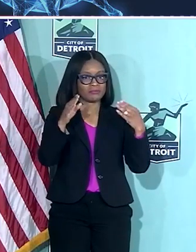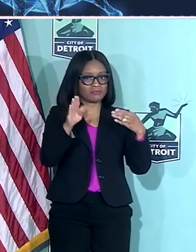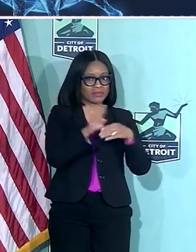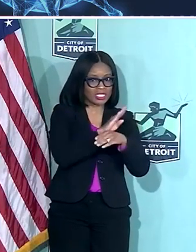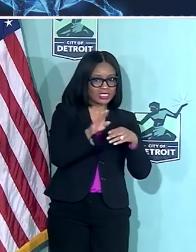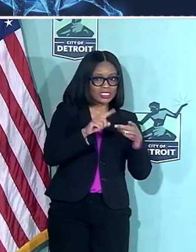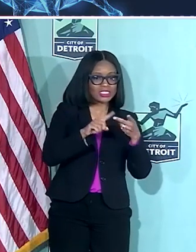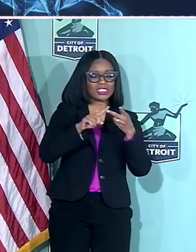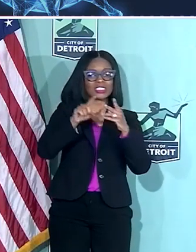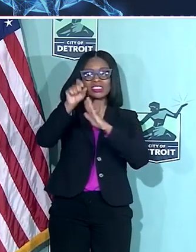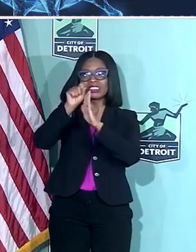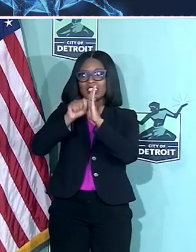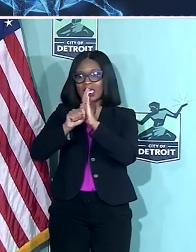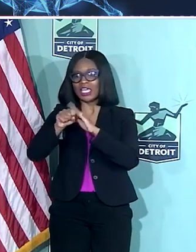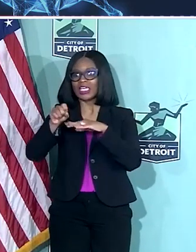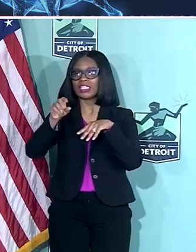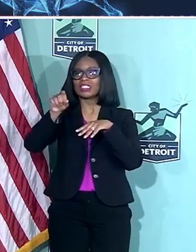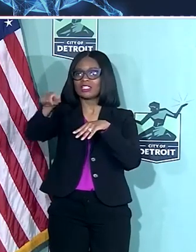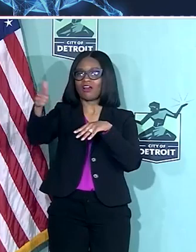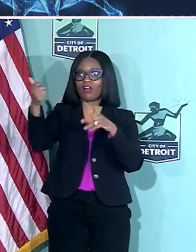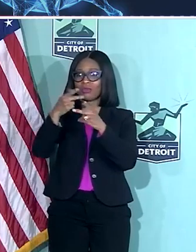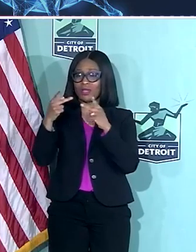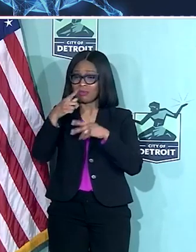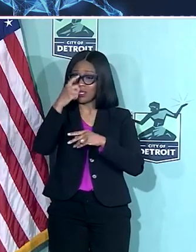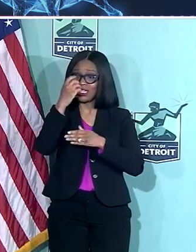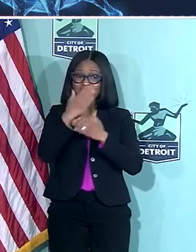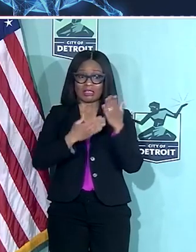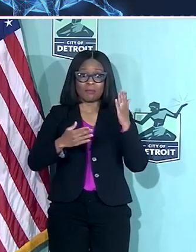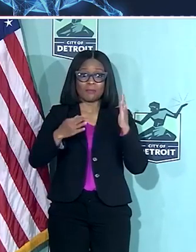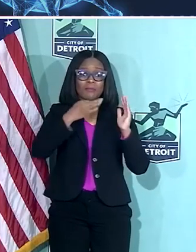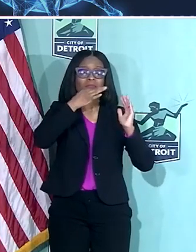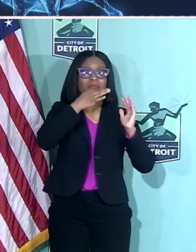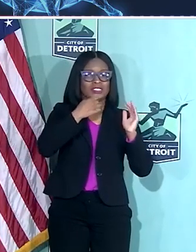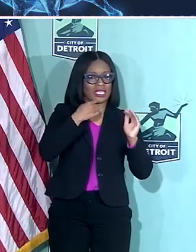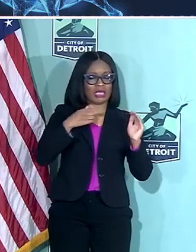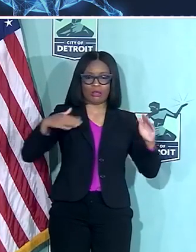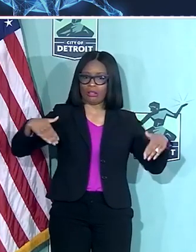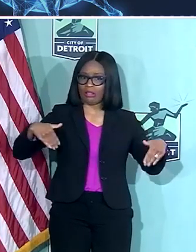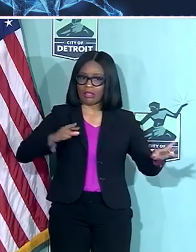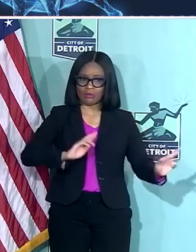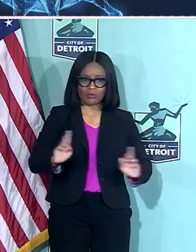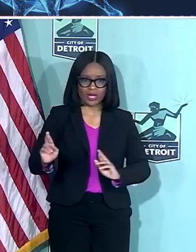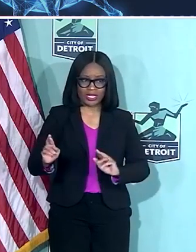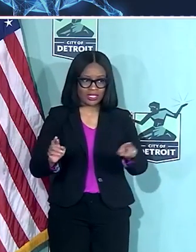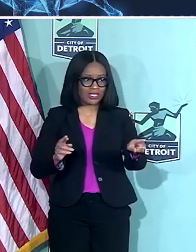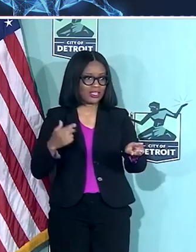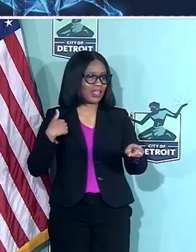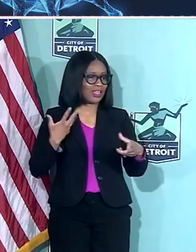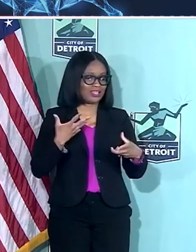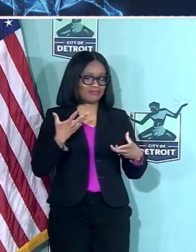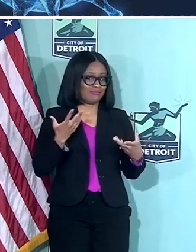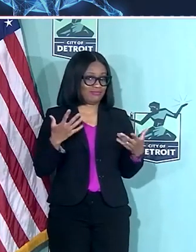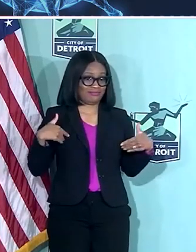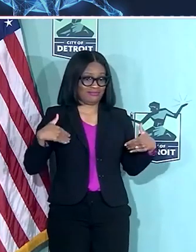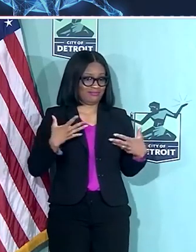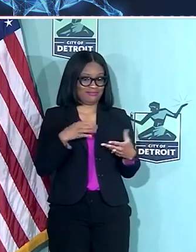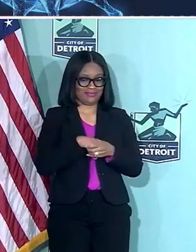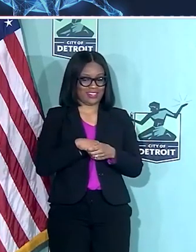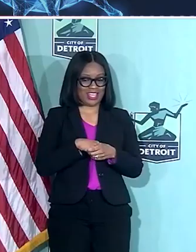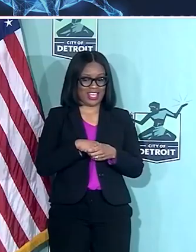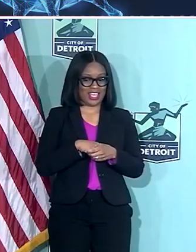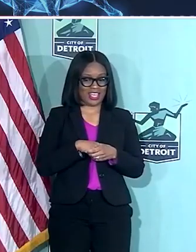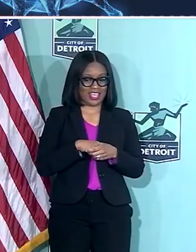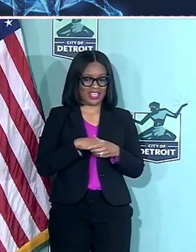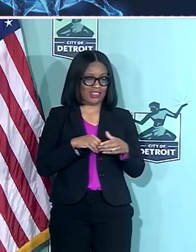that that certain experts say we're not ready yet? I haven't engaged in the